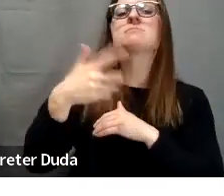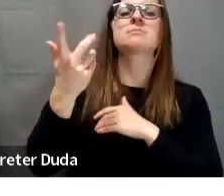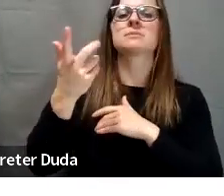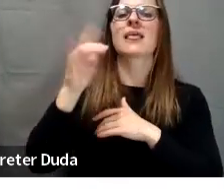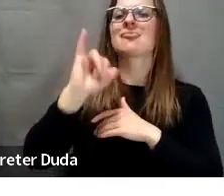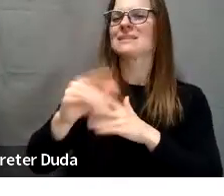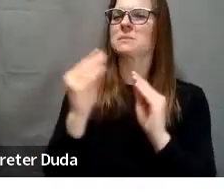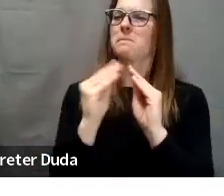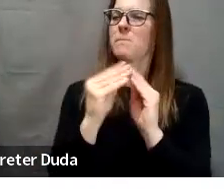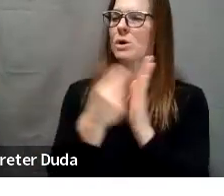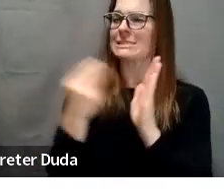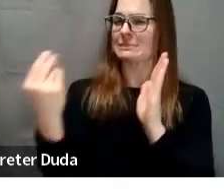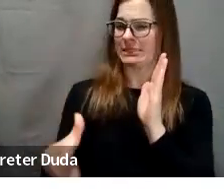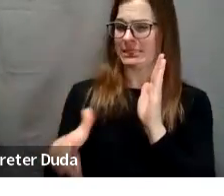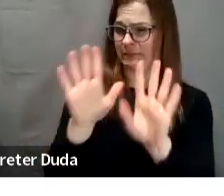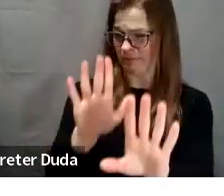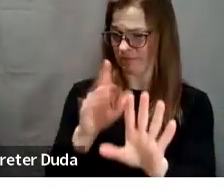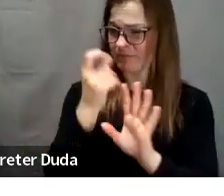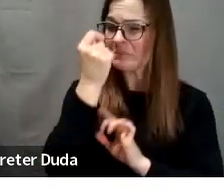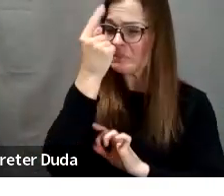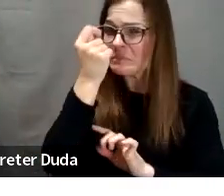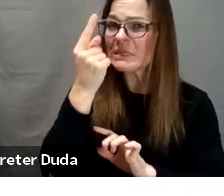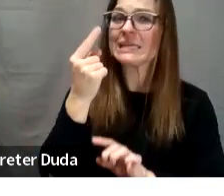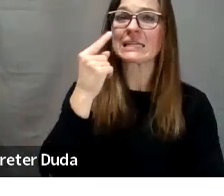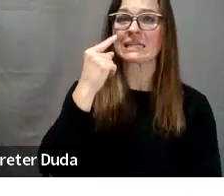more expensive end, but I think it is,